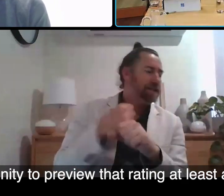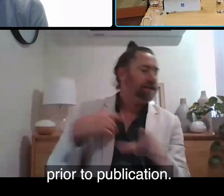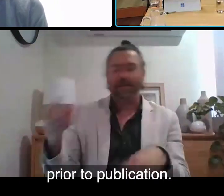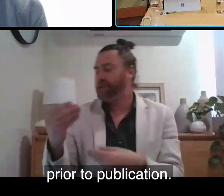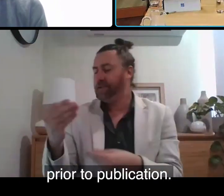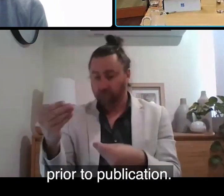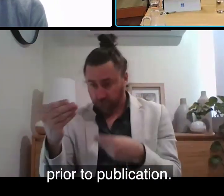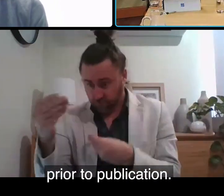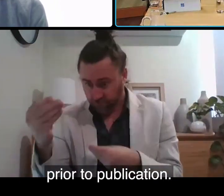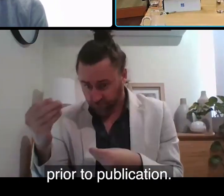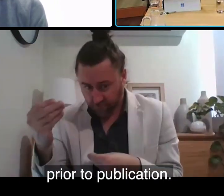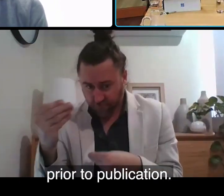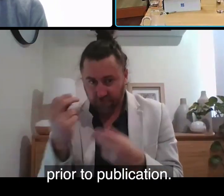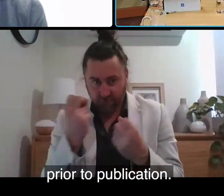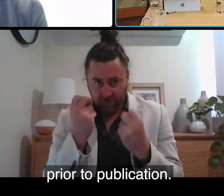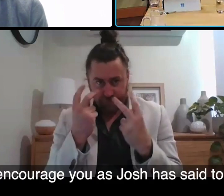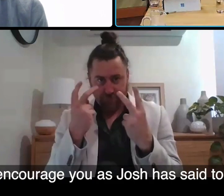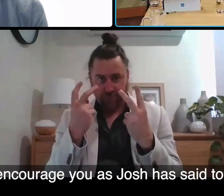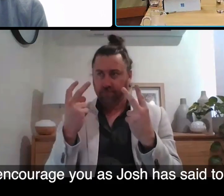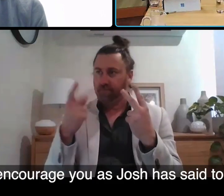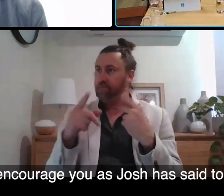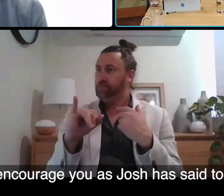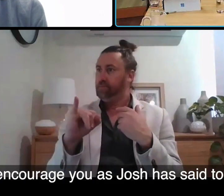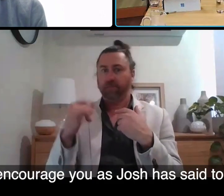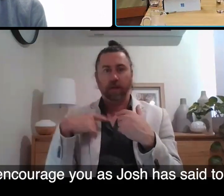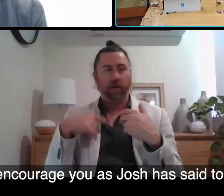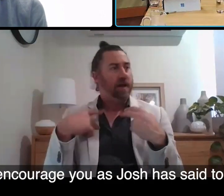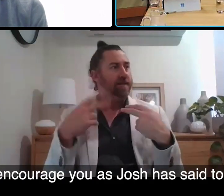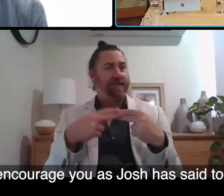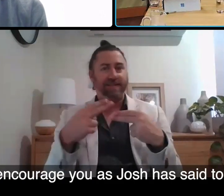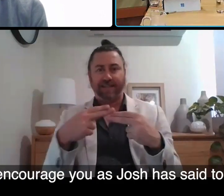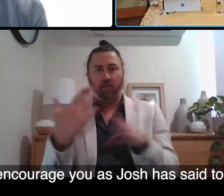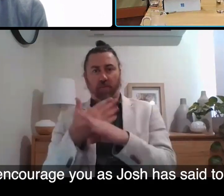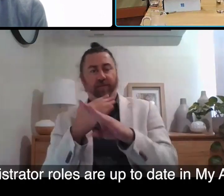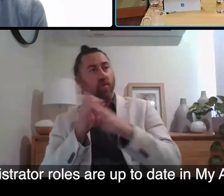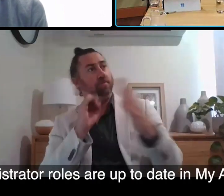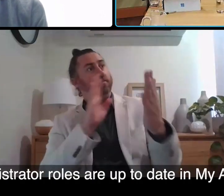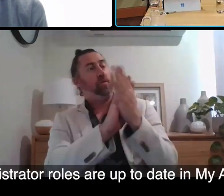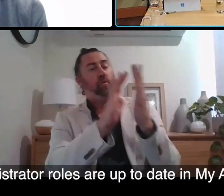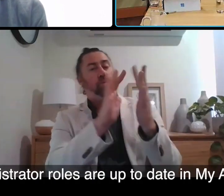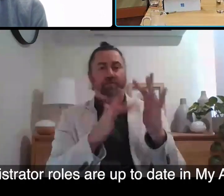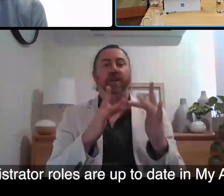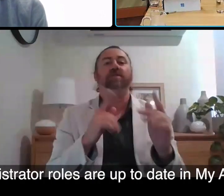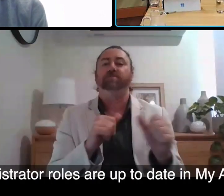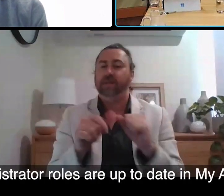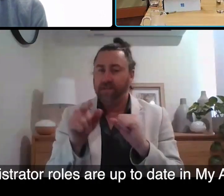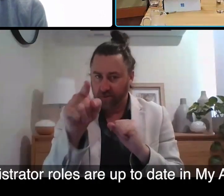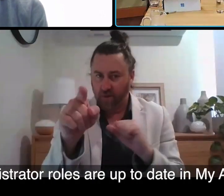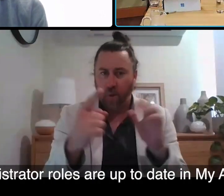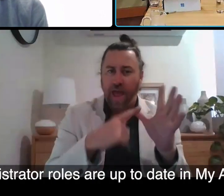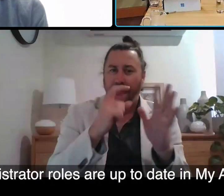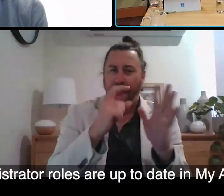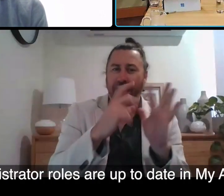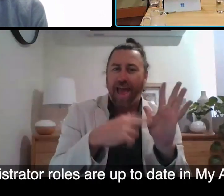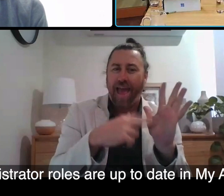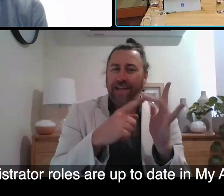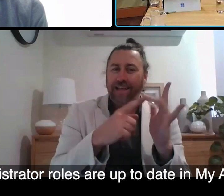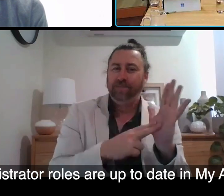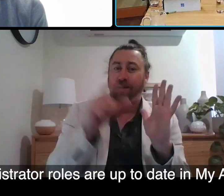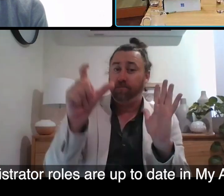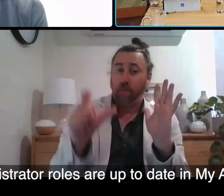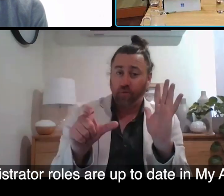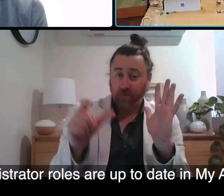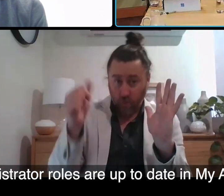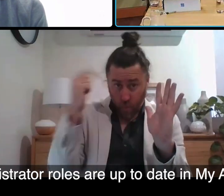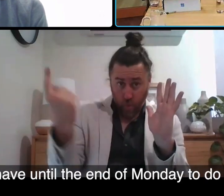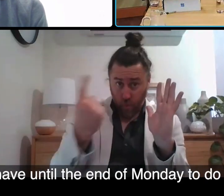at least a week prior to publication. So I would encourage you, as Josh has said, to make sure your administrator roles are up to